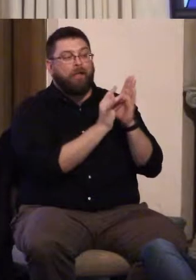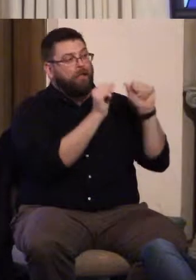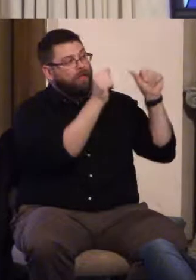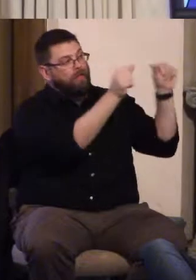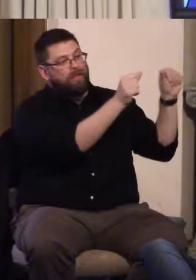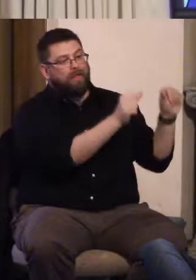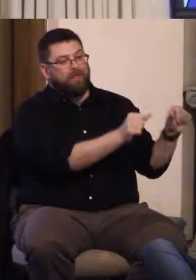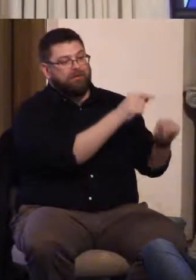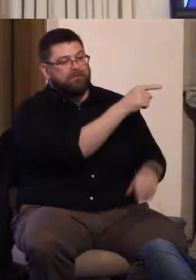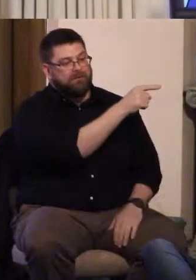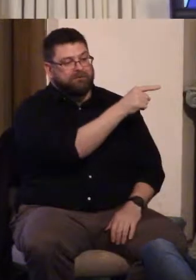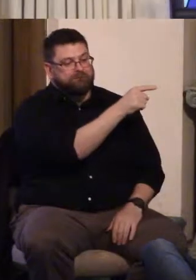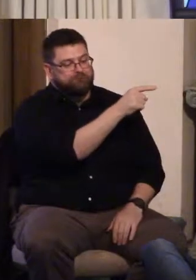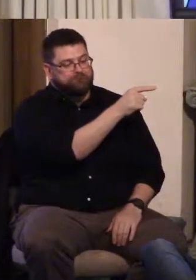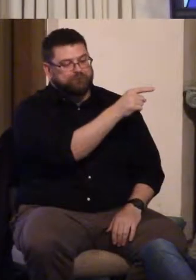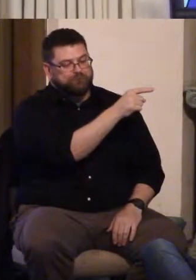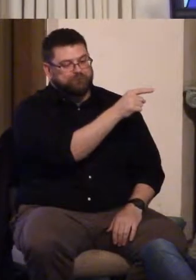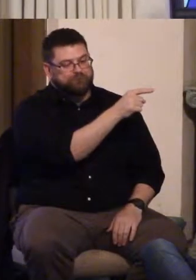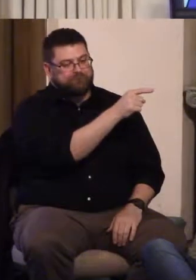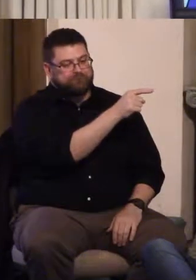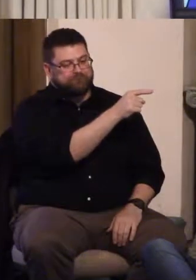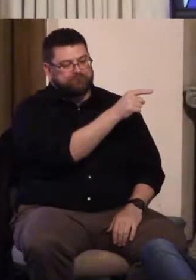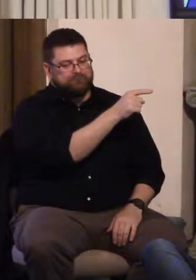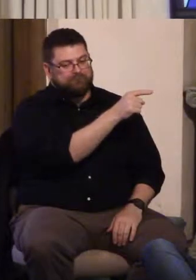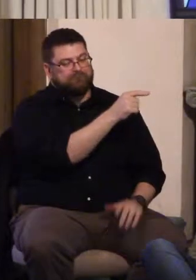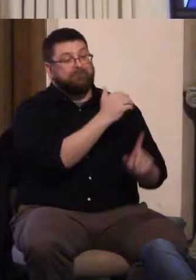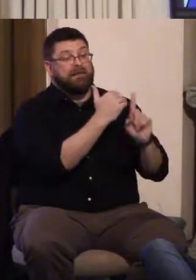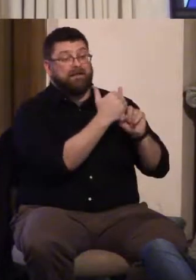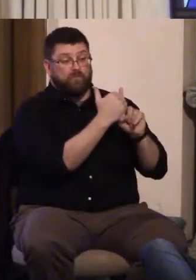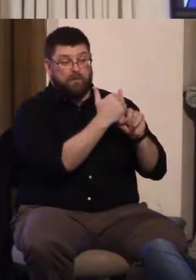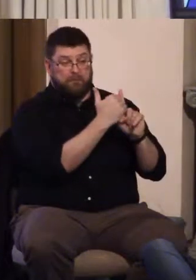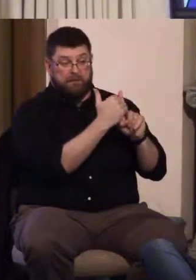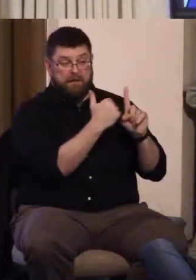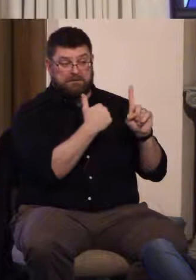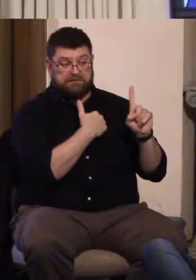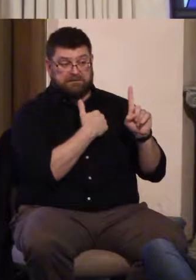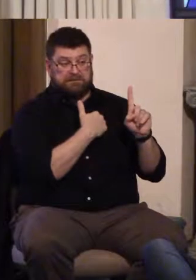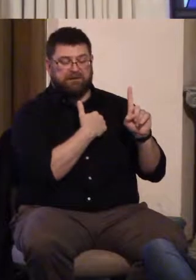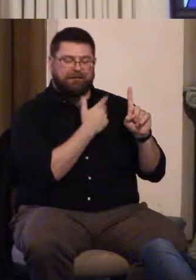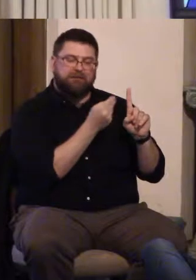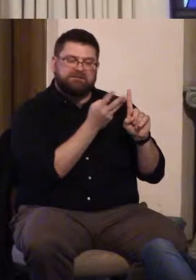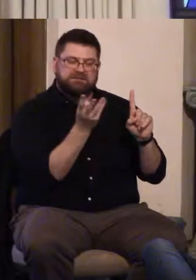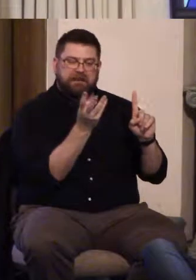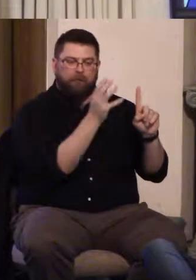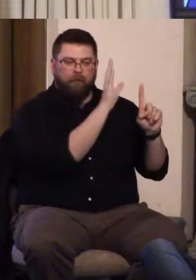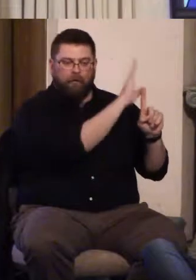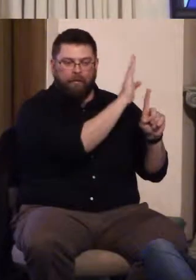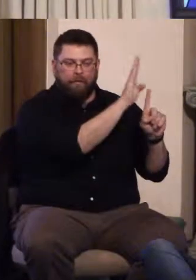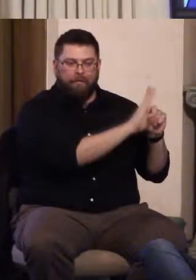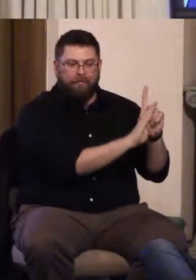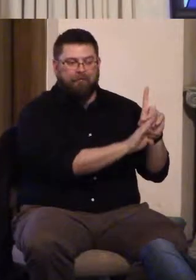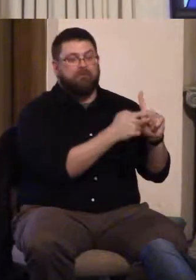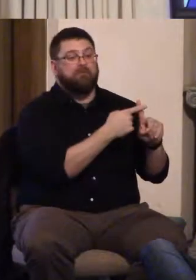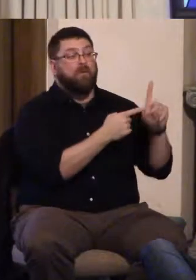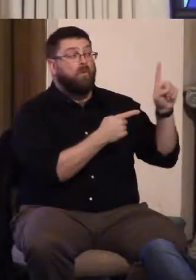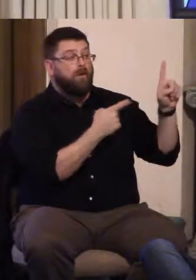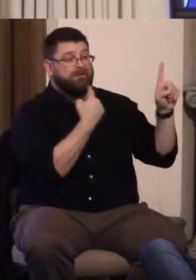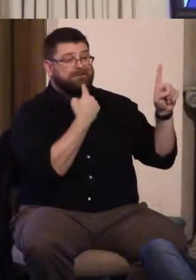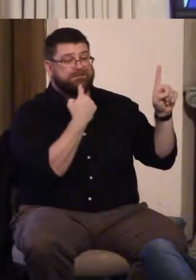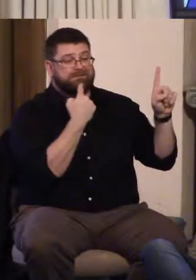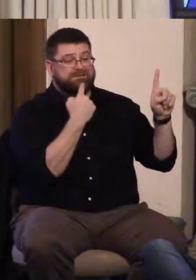of my favorites, the magnet on my refrigerator that reminds me, well, I have several, but one